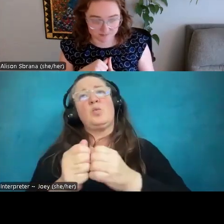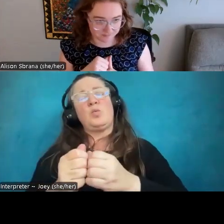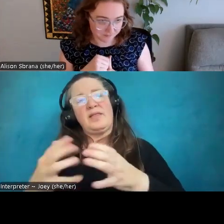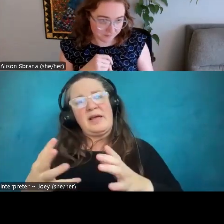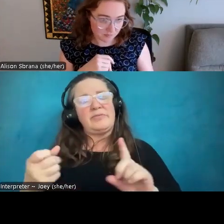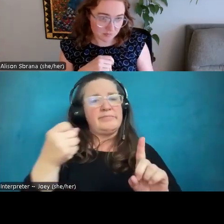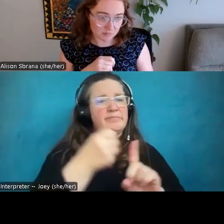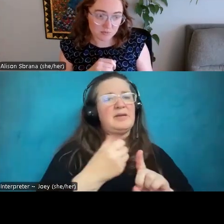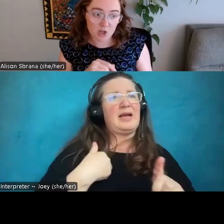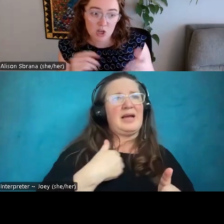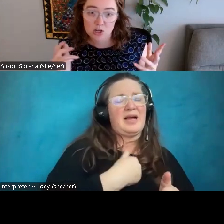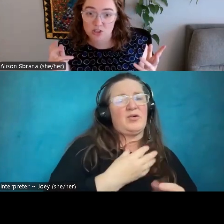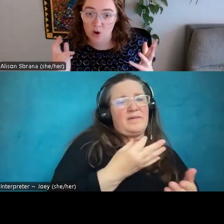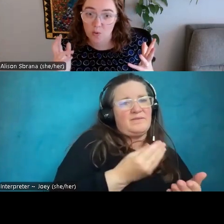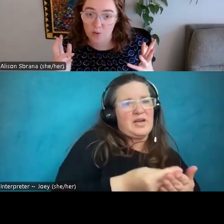consideration.